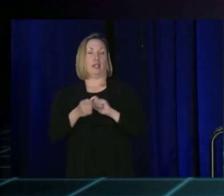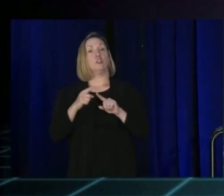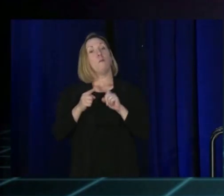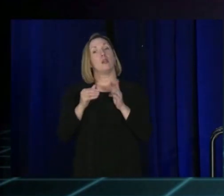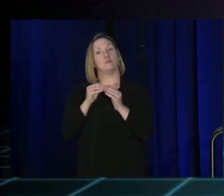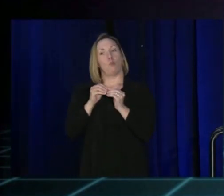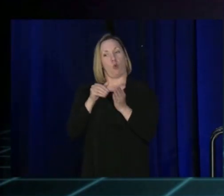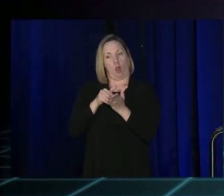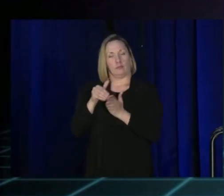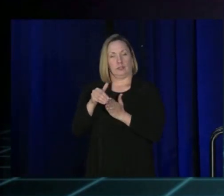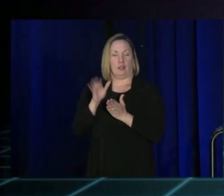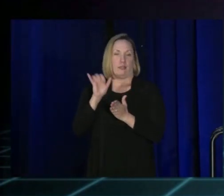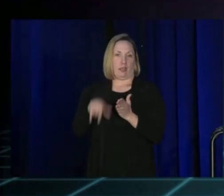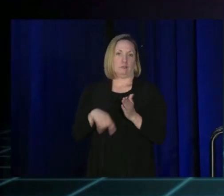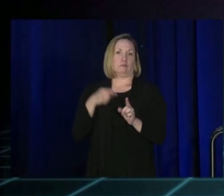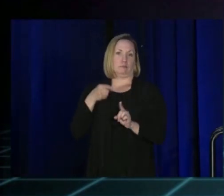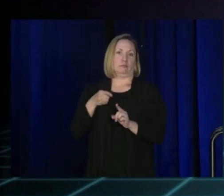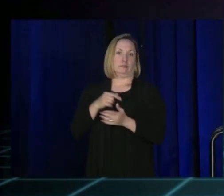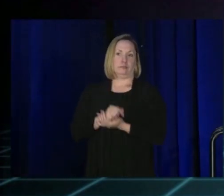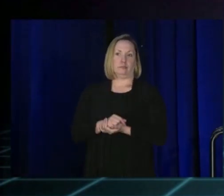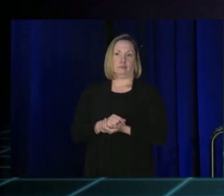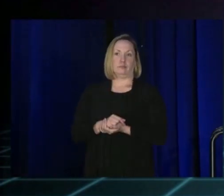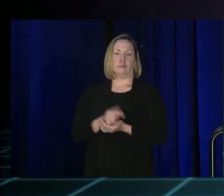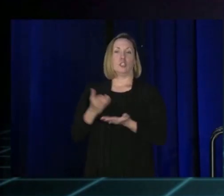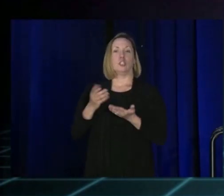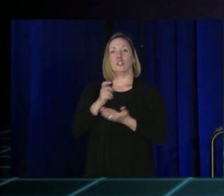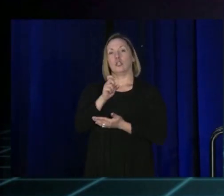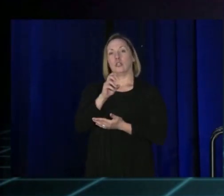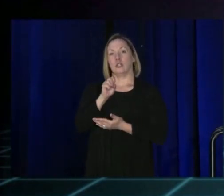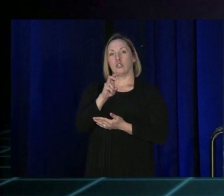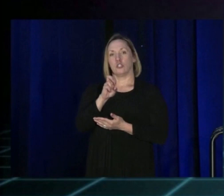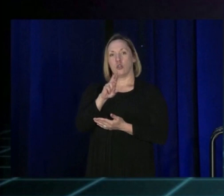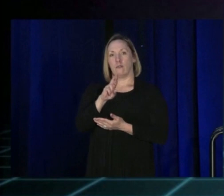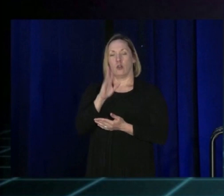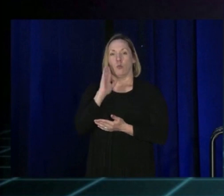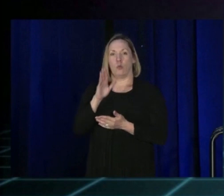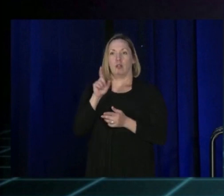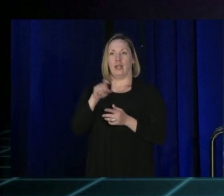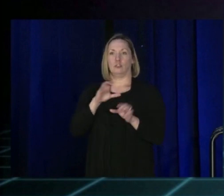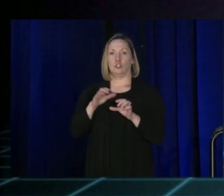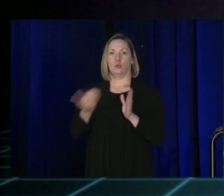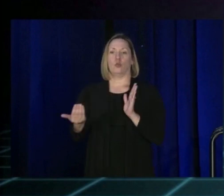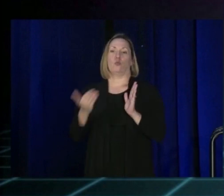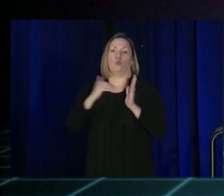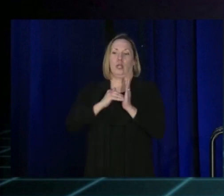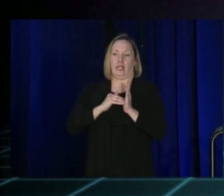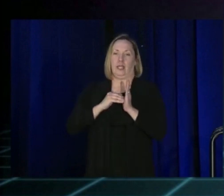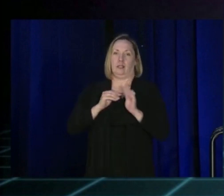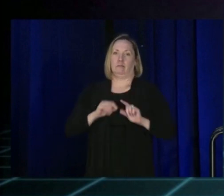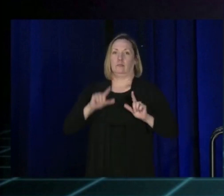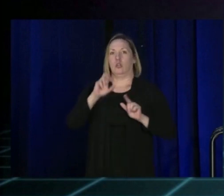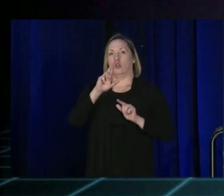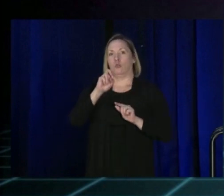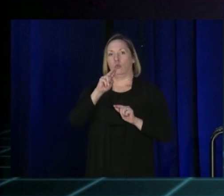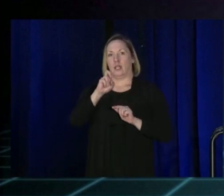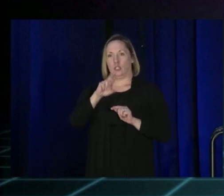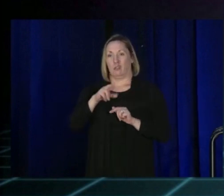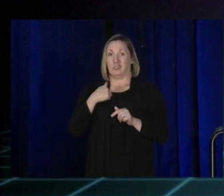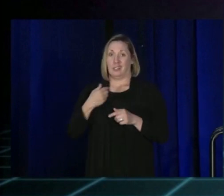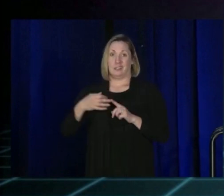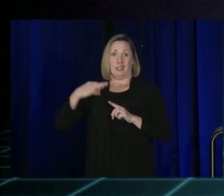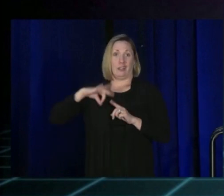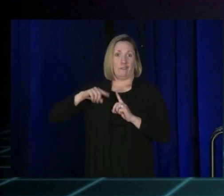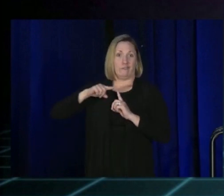that your server is going to have to do the re-rendering. Because that's the advantage of static site generation, is